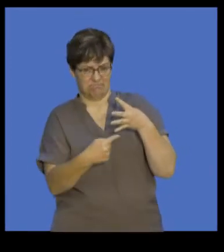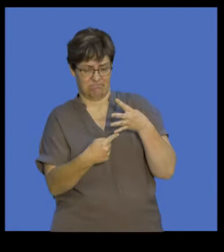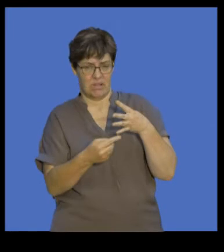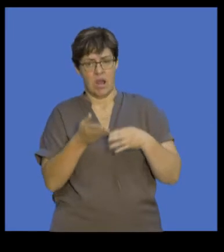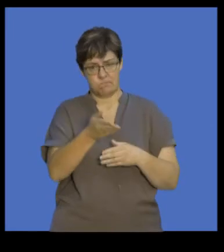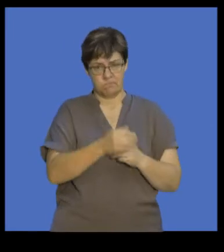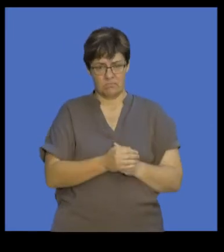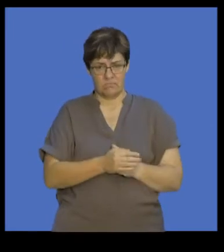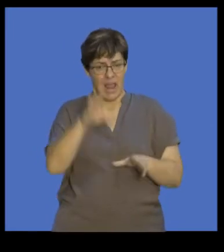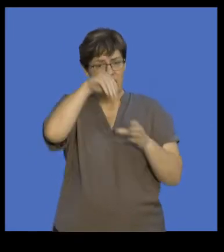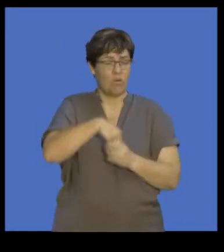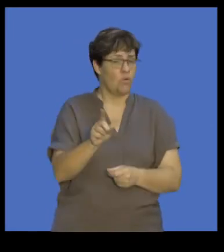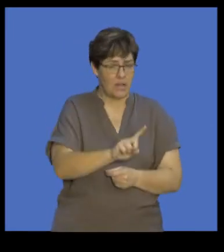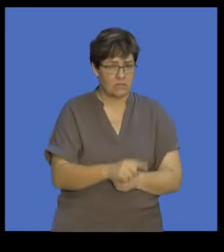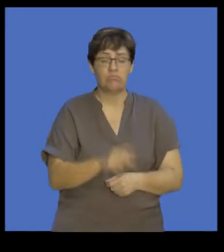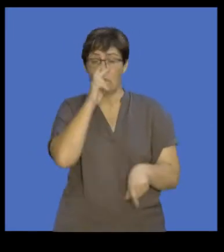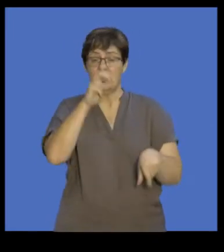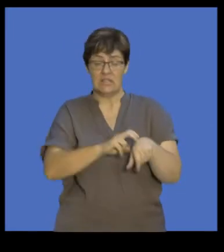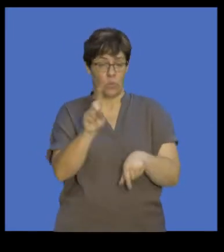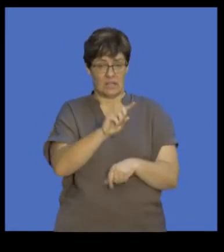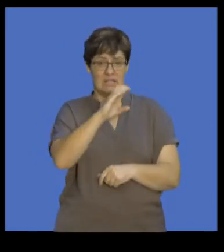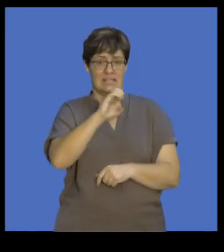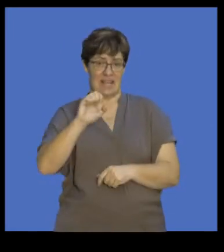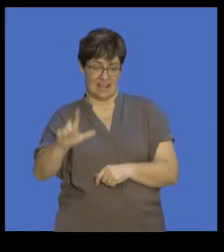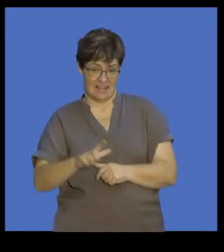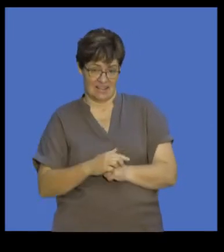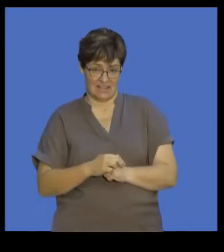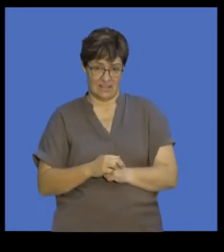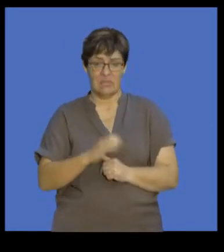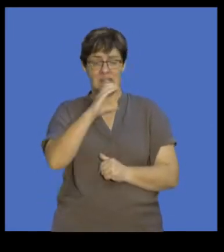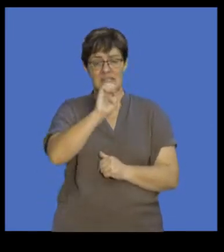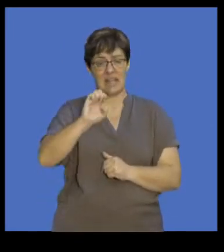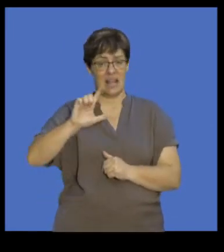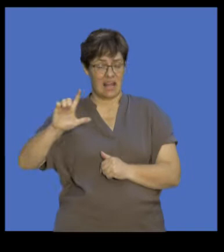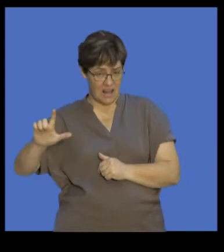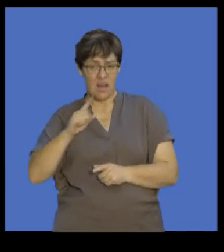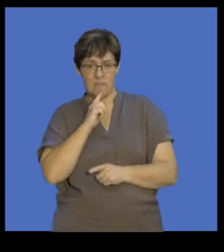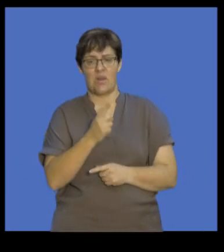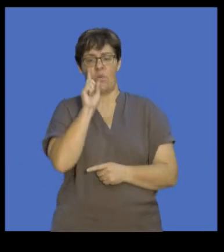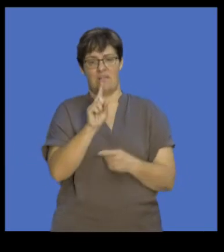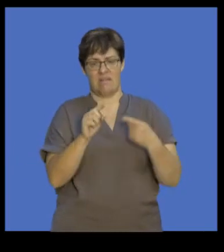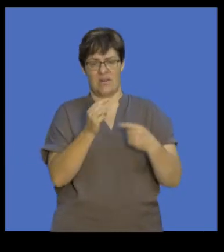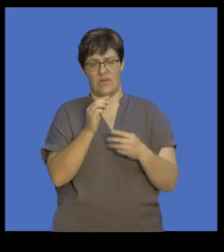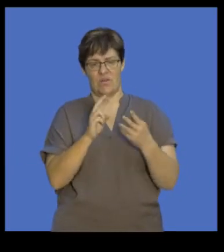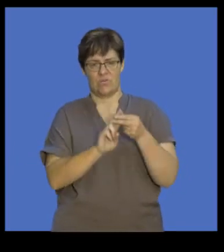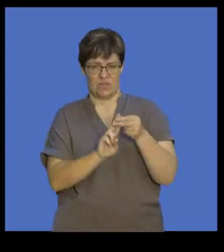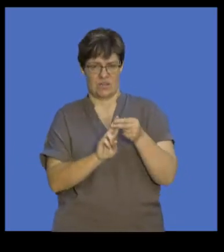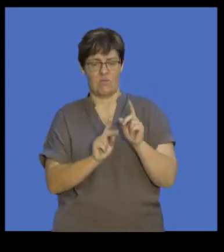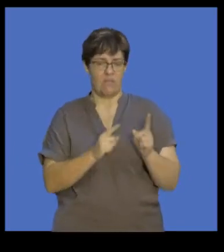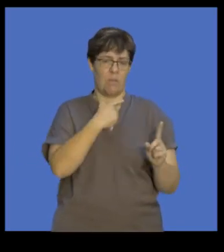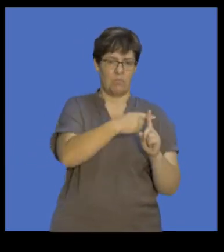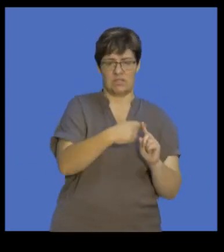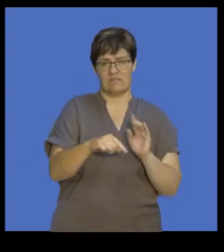components. What are these components? We need a cell. By now, we know that a cell is just a single unit with a pair of